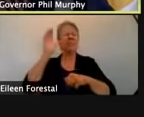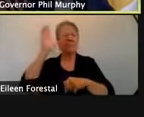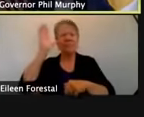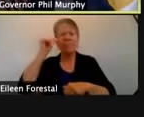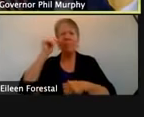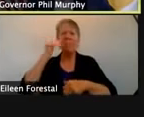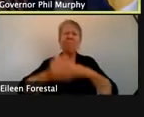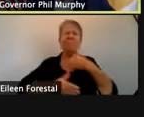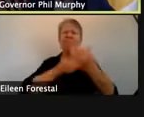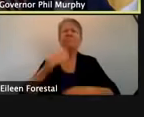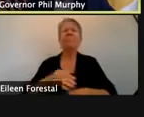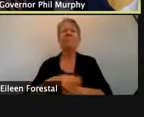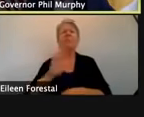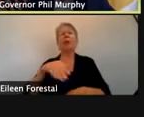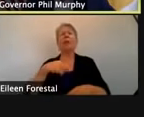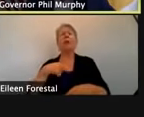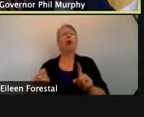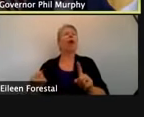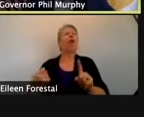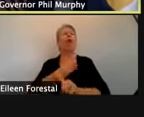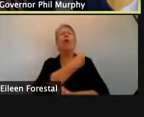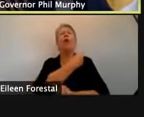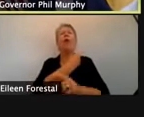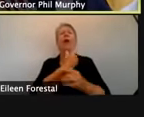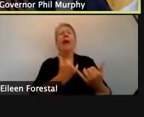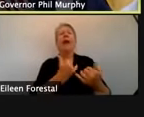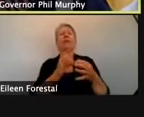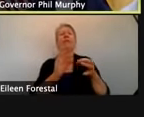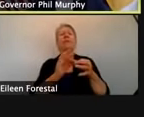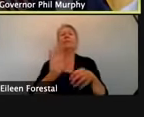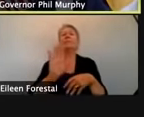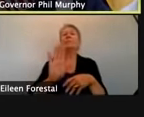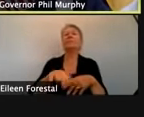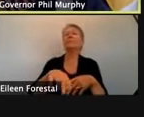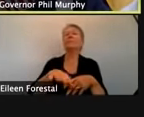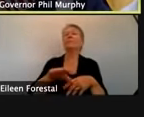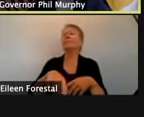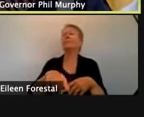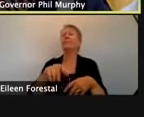Hollywood stars passed over the weekend, Sean Connery. We binged as a